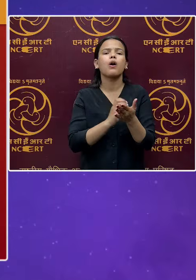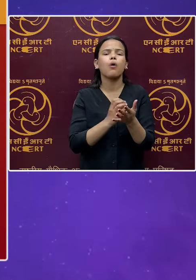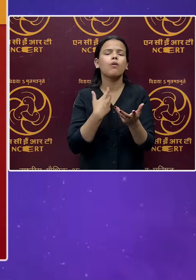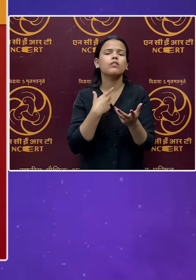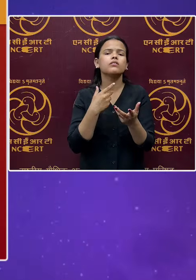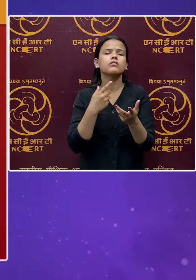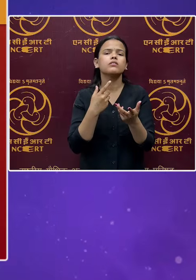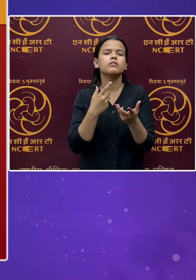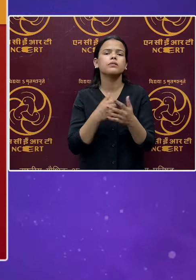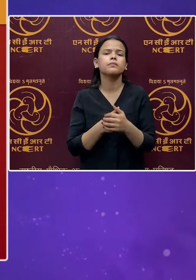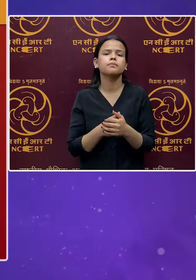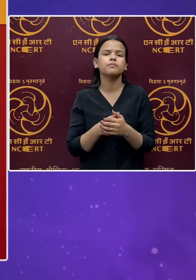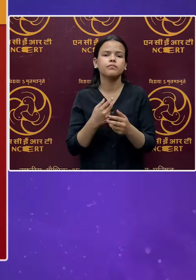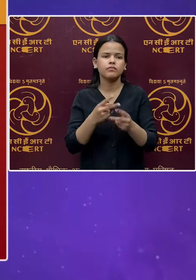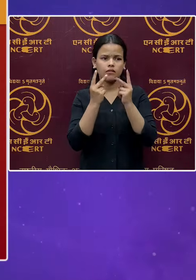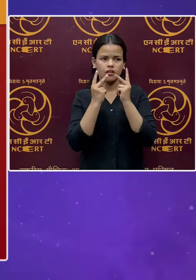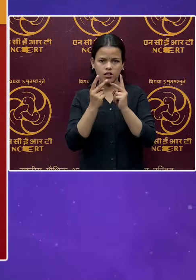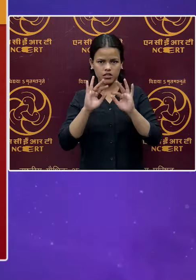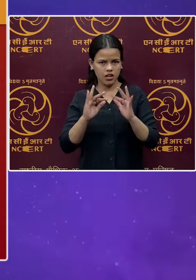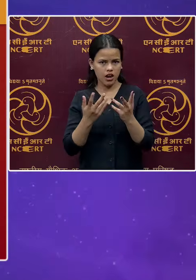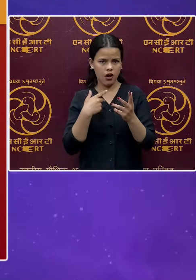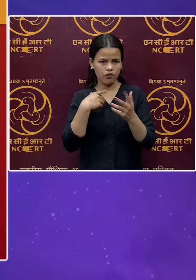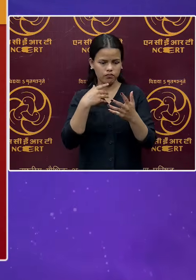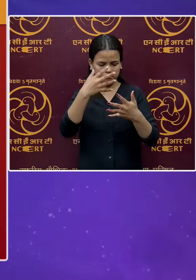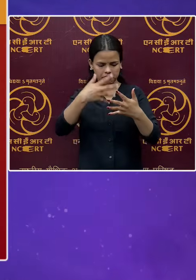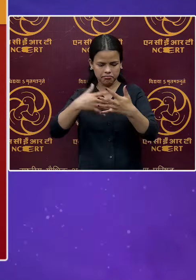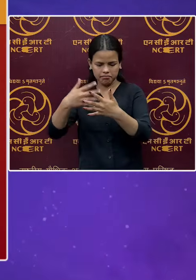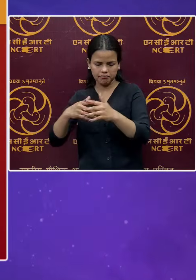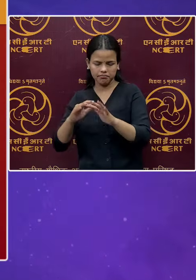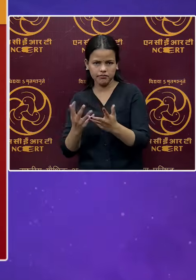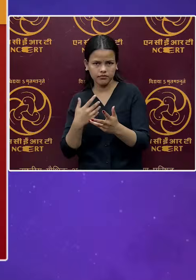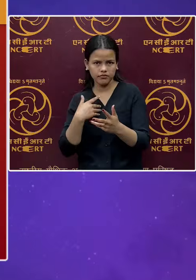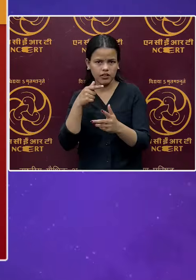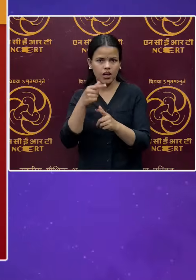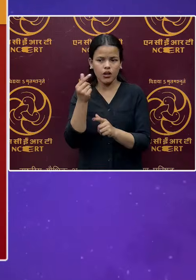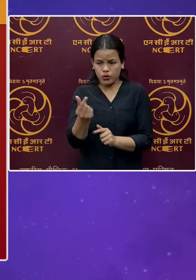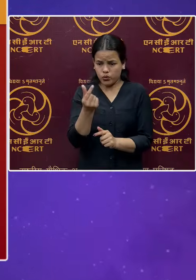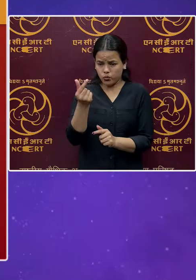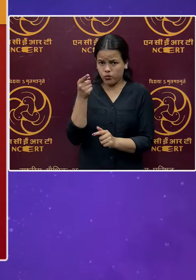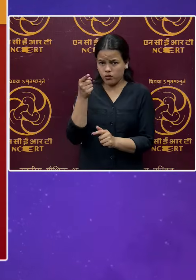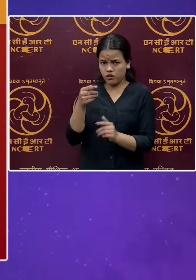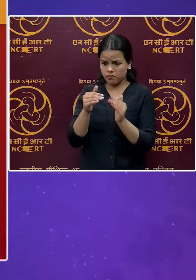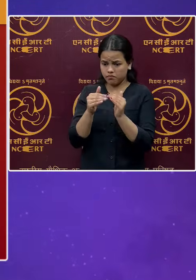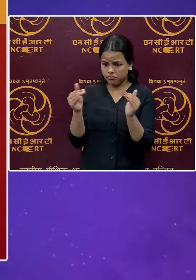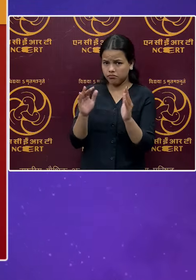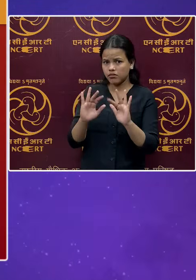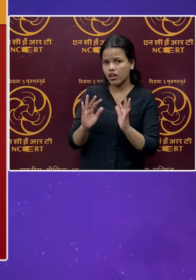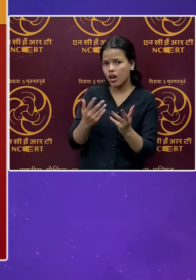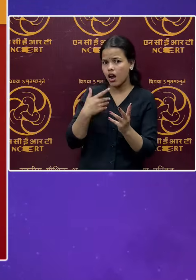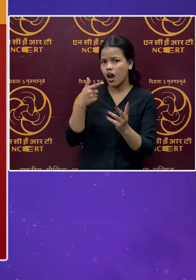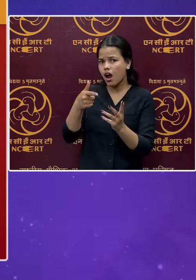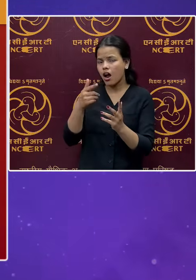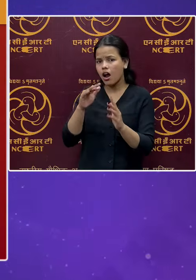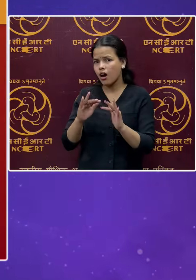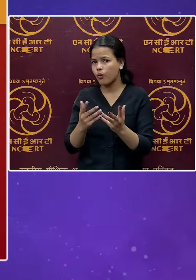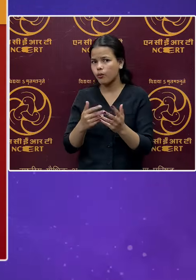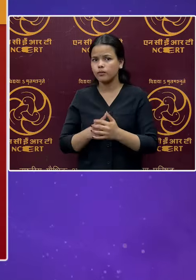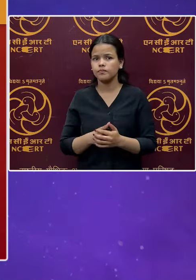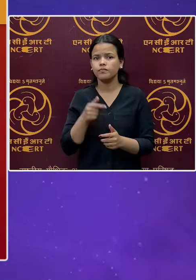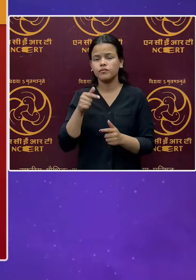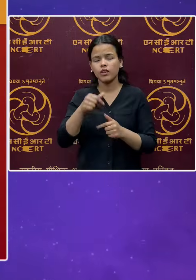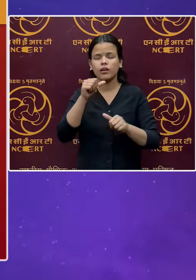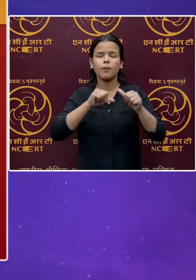so you can see how their interface is, how their user interface is, how they are offering different type of